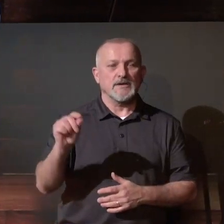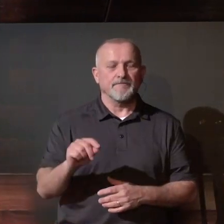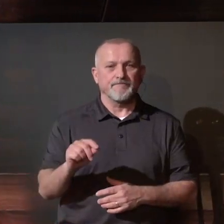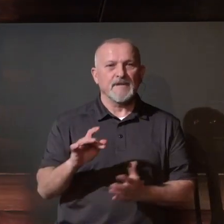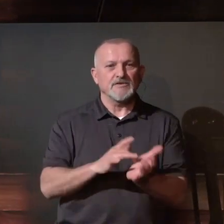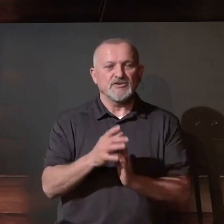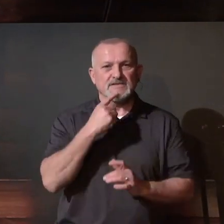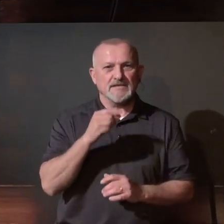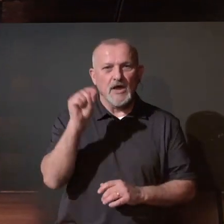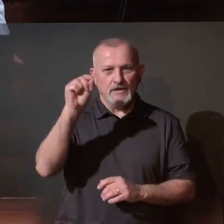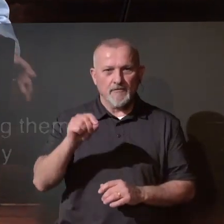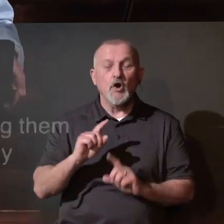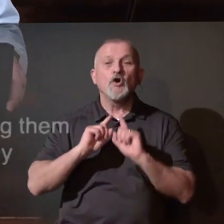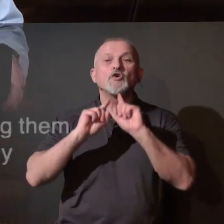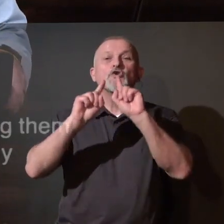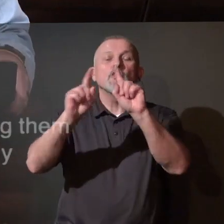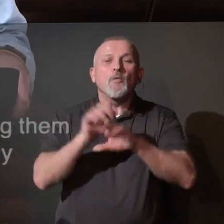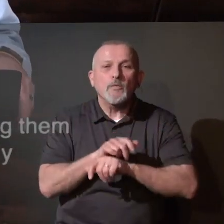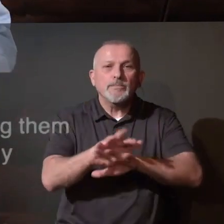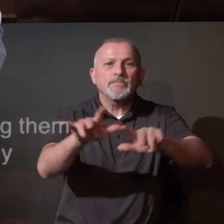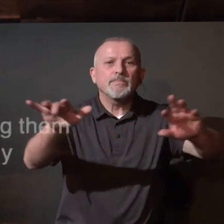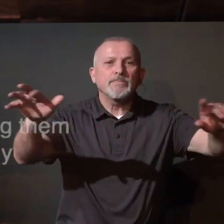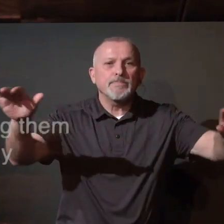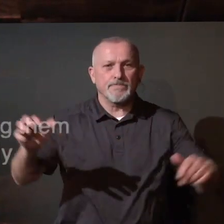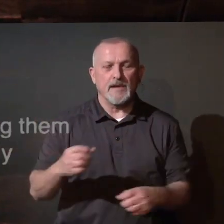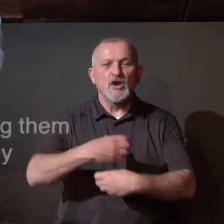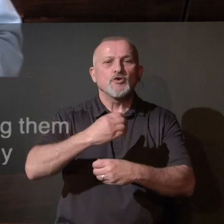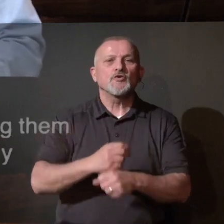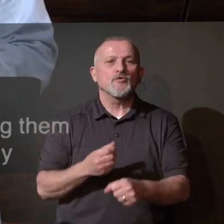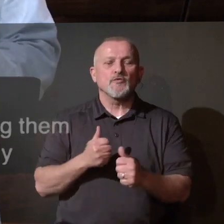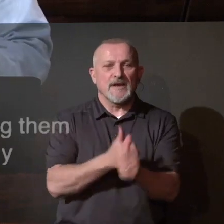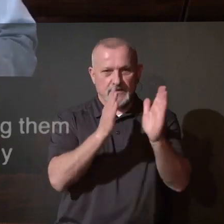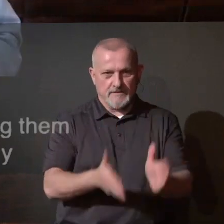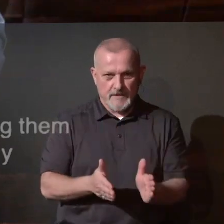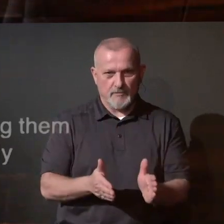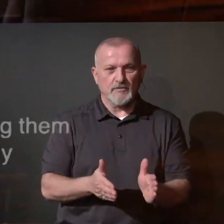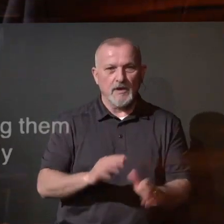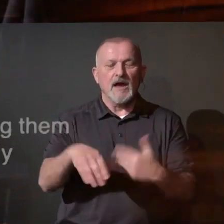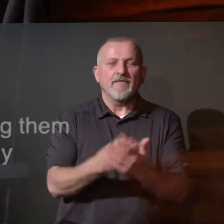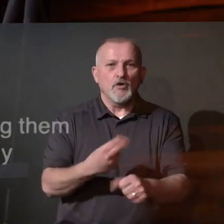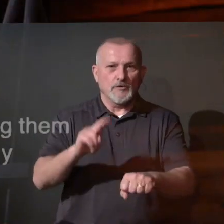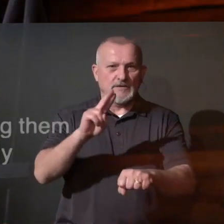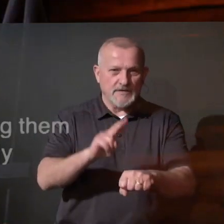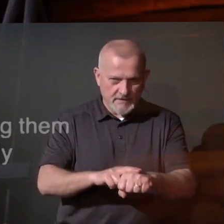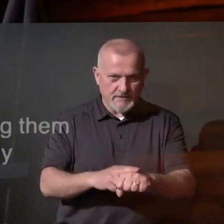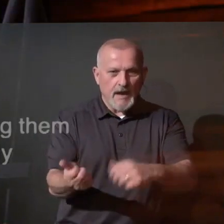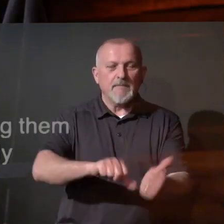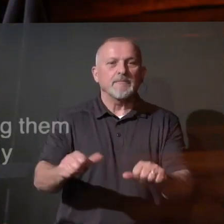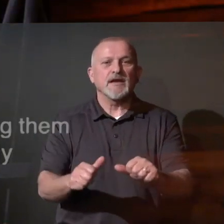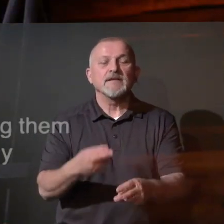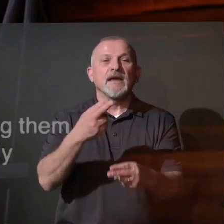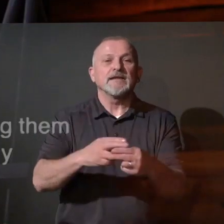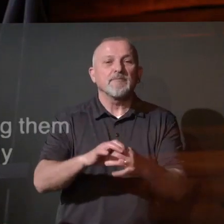He says, "Therefore, go and make disciples of all nations, baptizing them in the name of the Father, the Son, and the Holy Spirit, teaching them to obey everything that